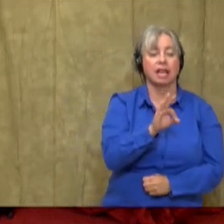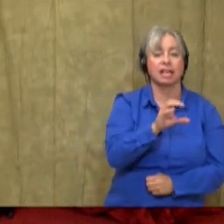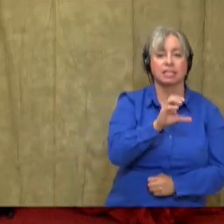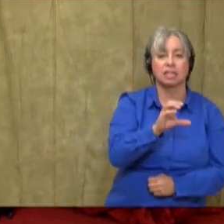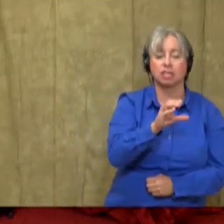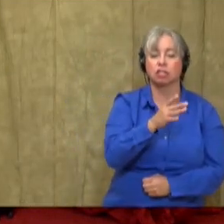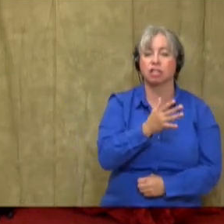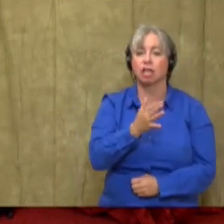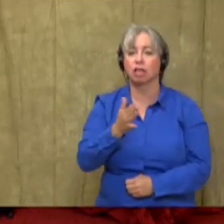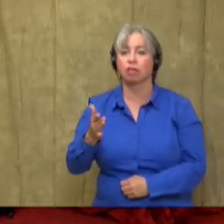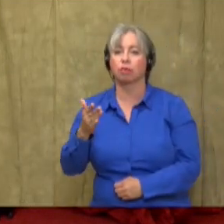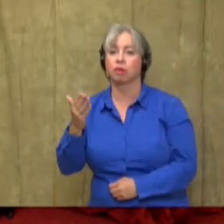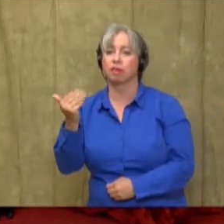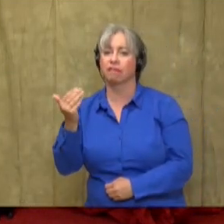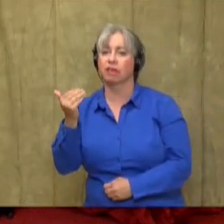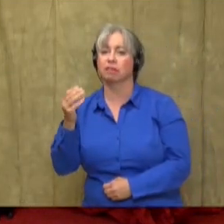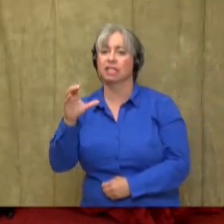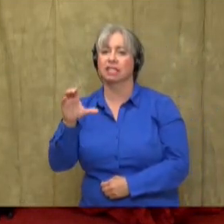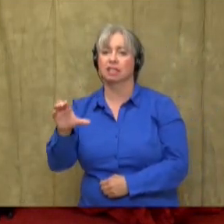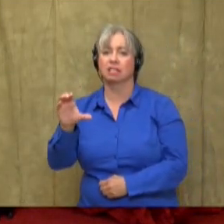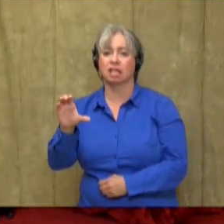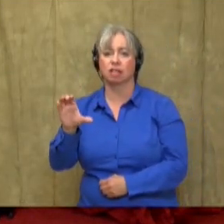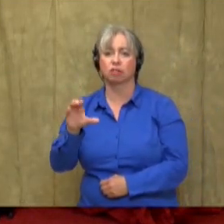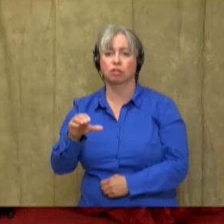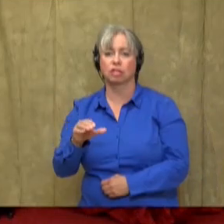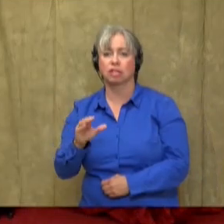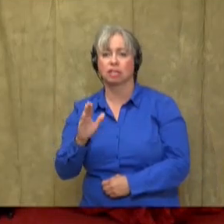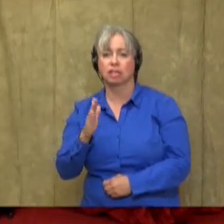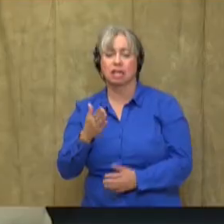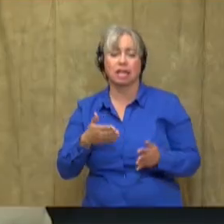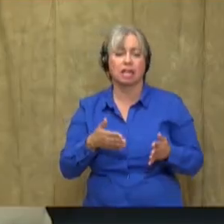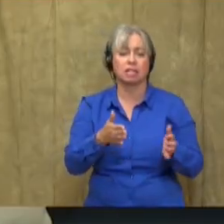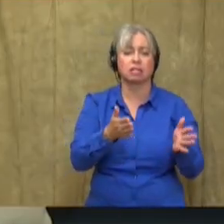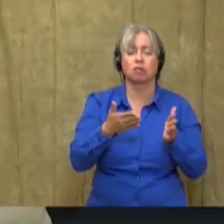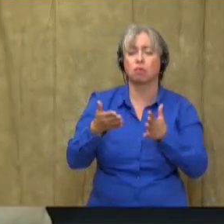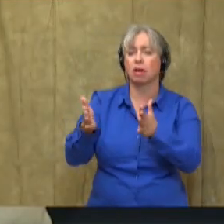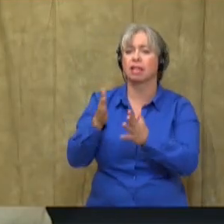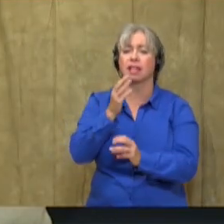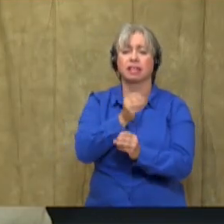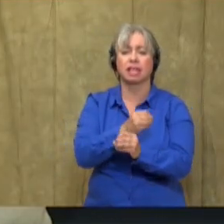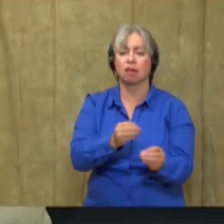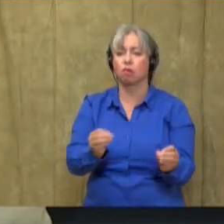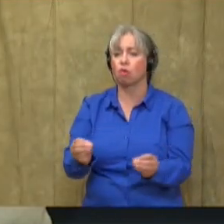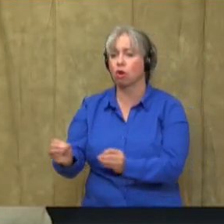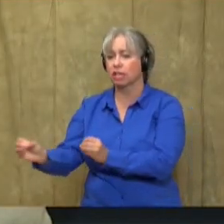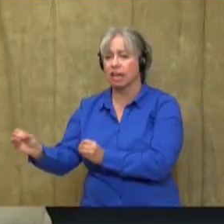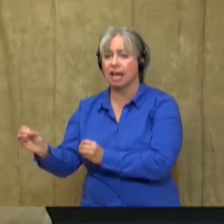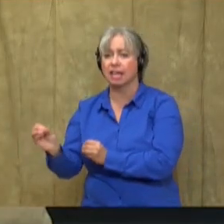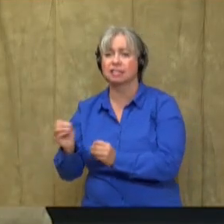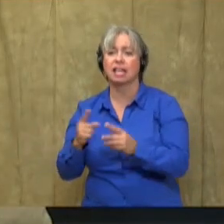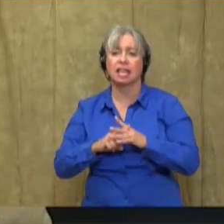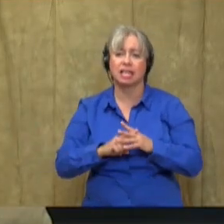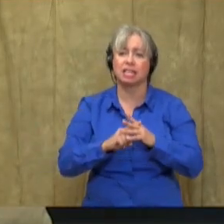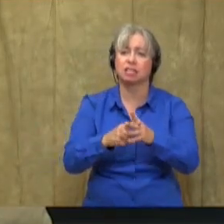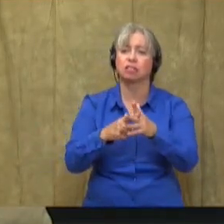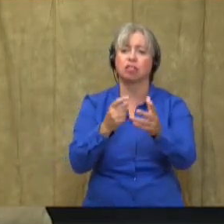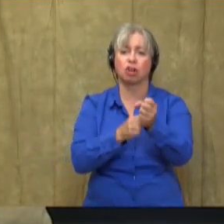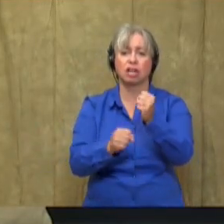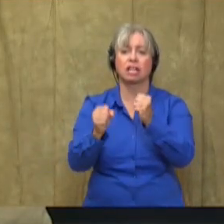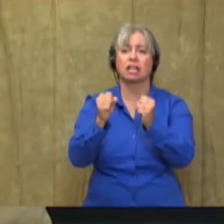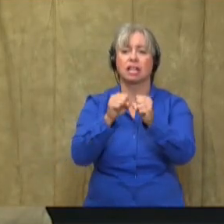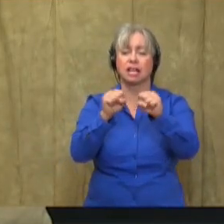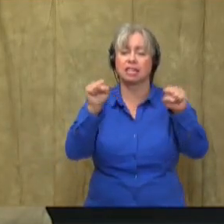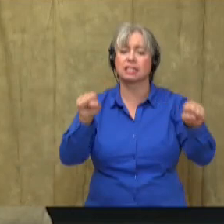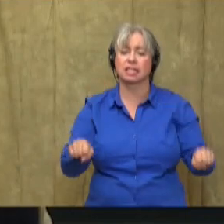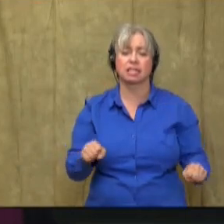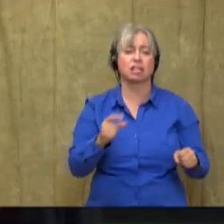15th century. And it is the way that the society organized themselves. It started as a system of promises.